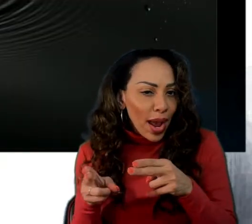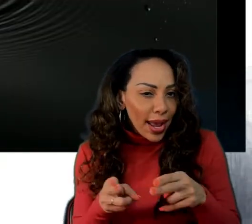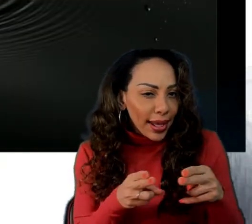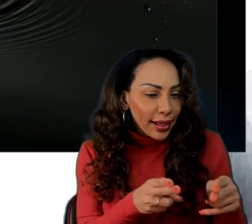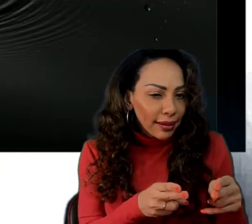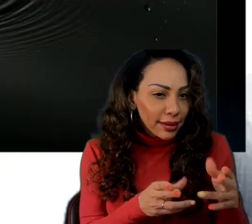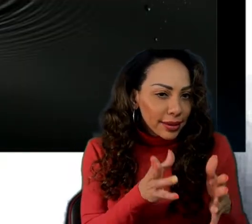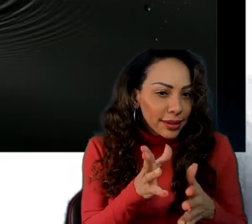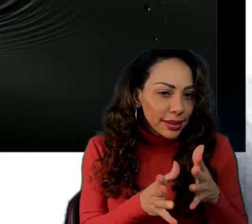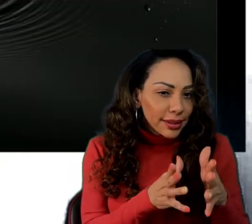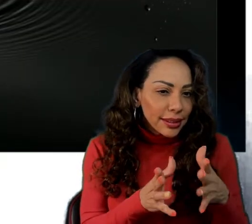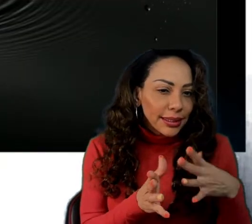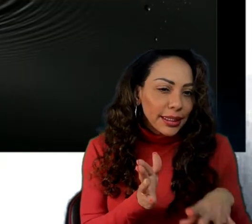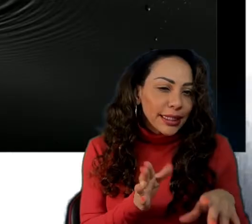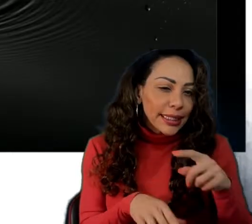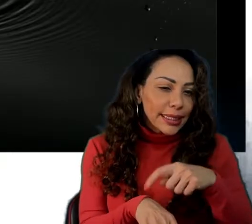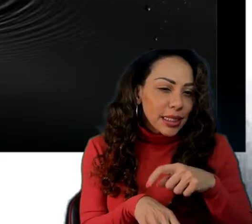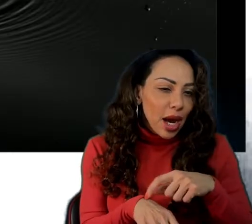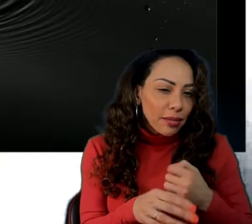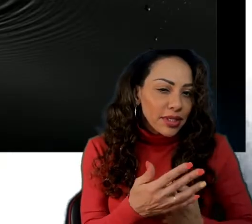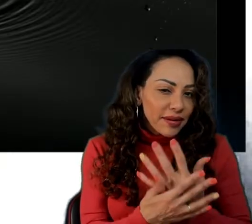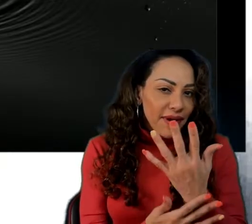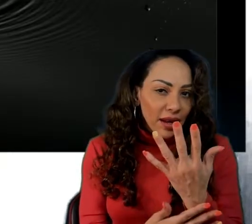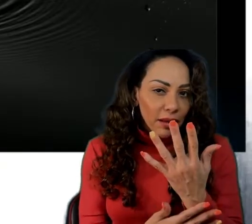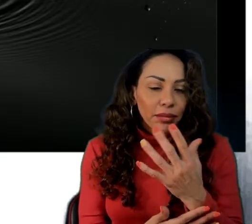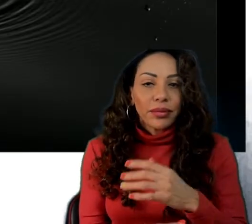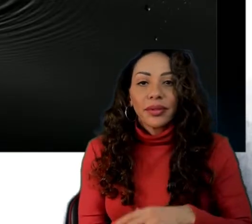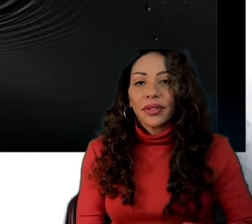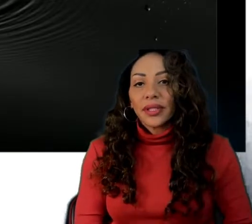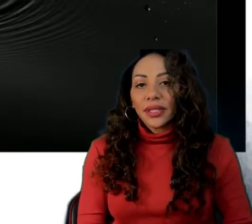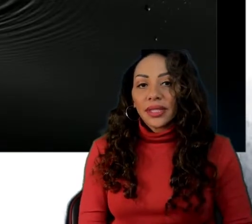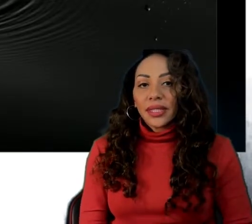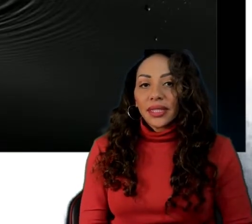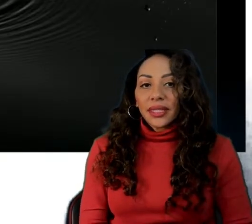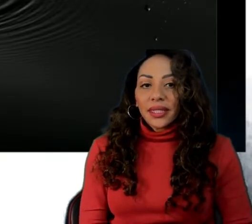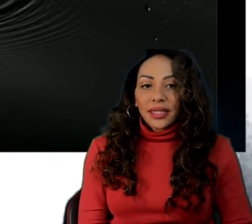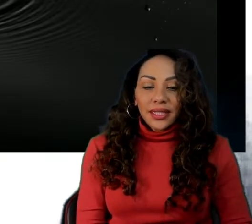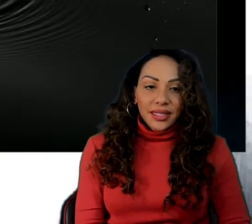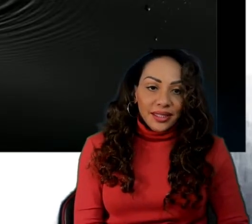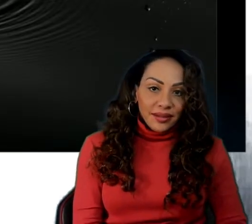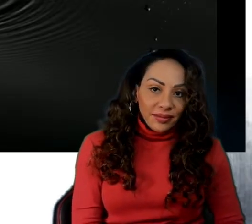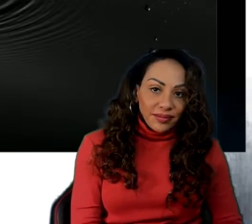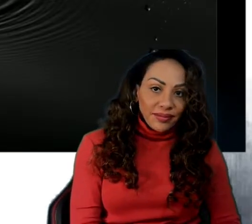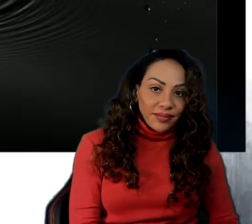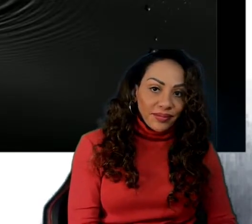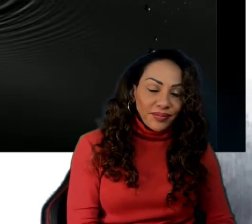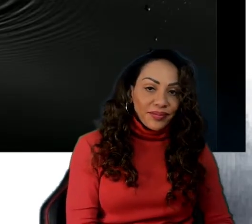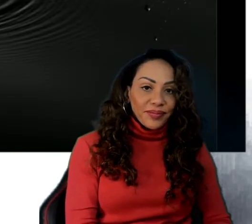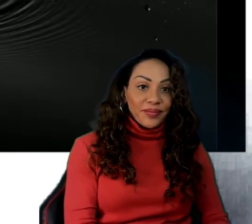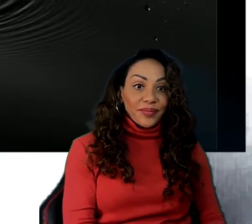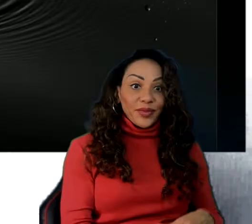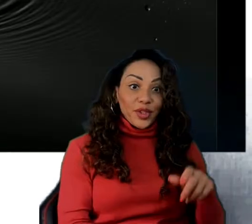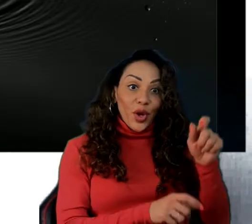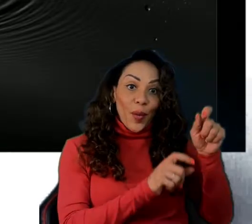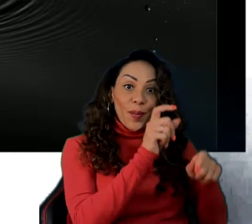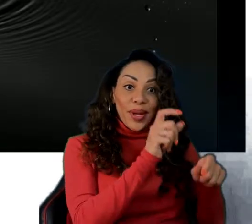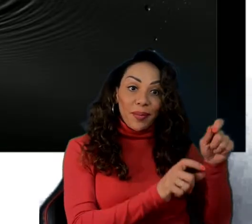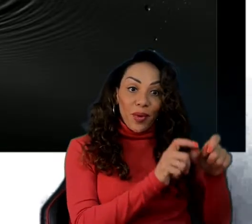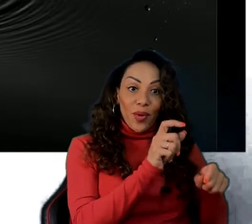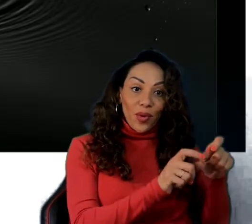And embrace the agency of the people visiting the exhibition to kind of create their own